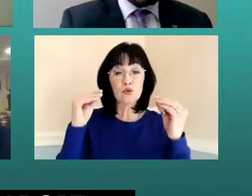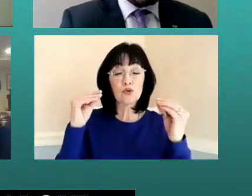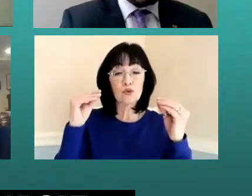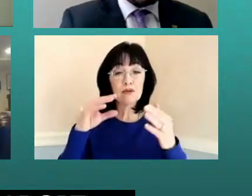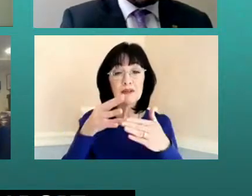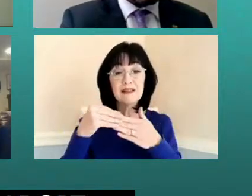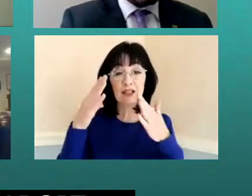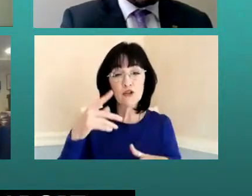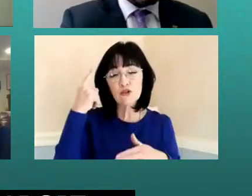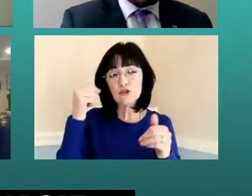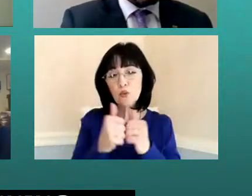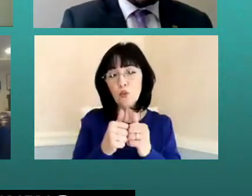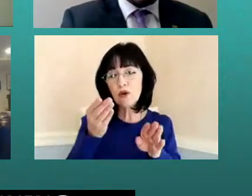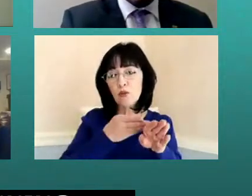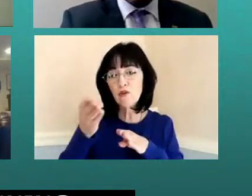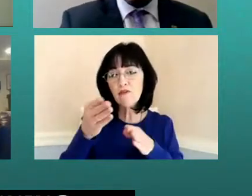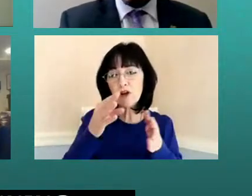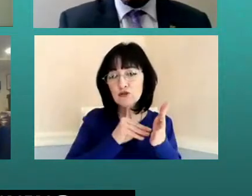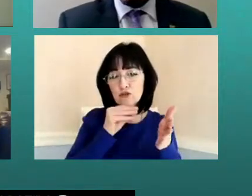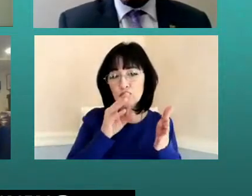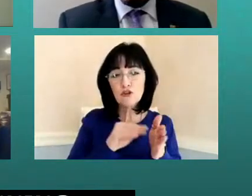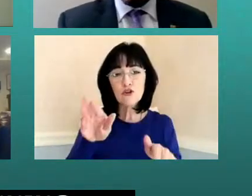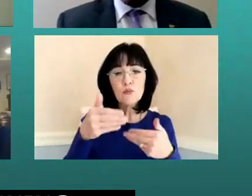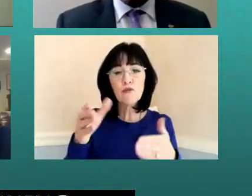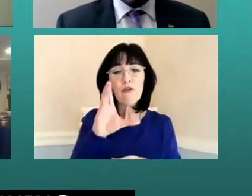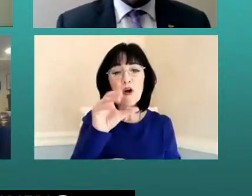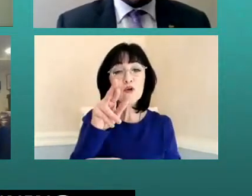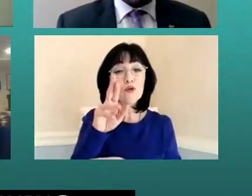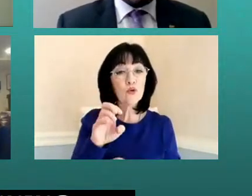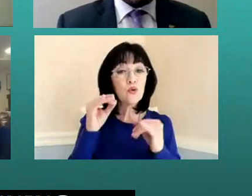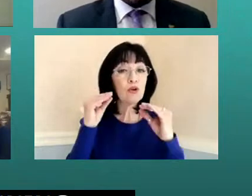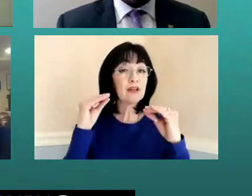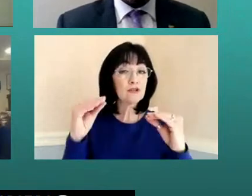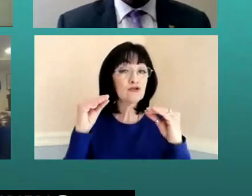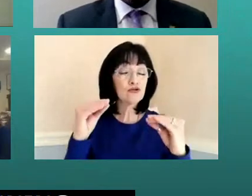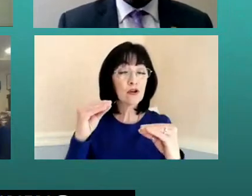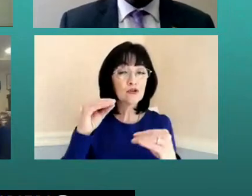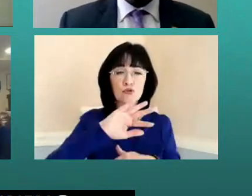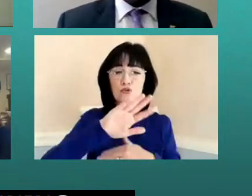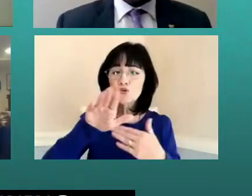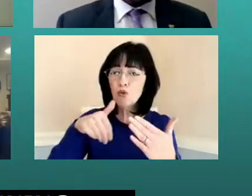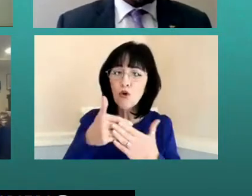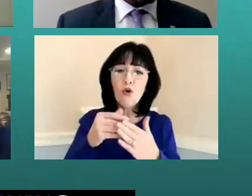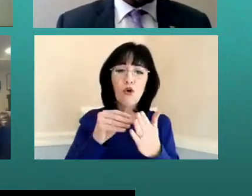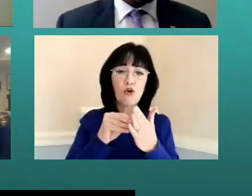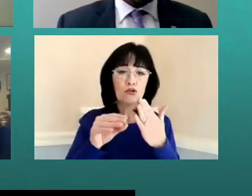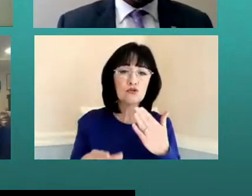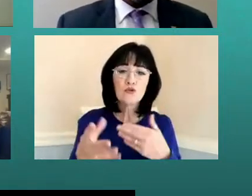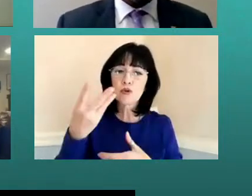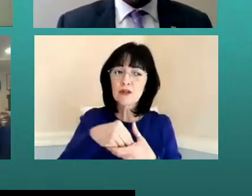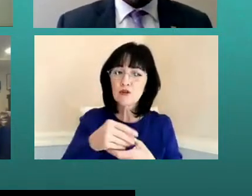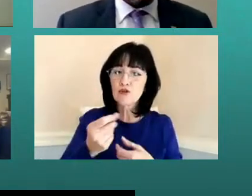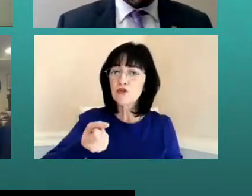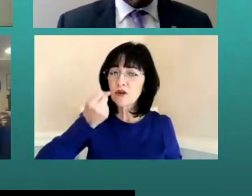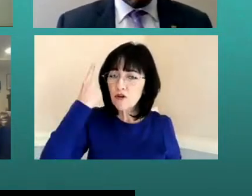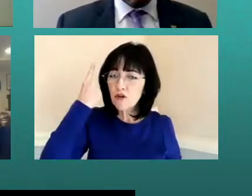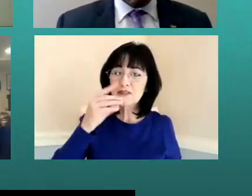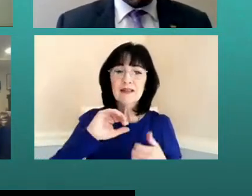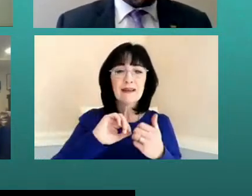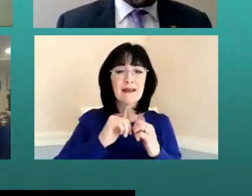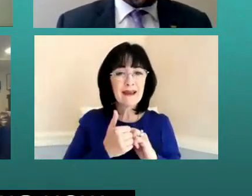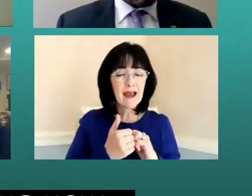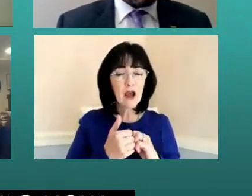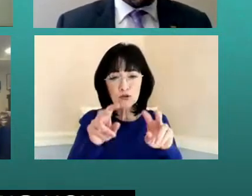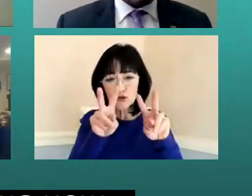learning needed to provide core instruction to all students, including understanding how to diagnose and address student learning